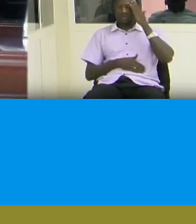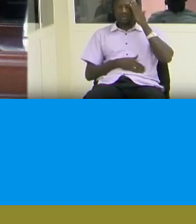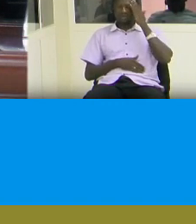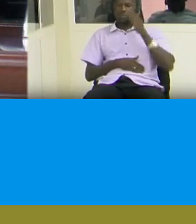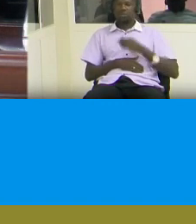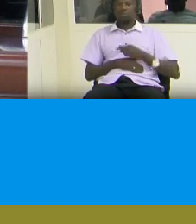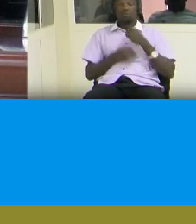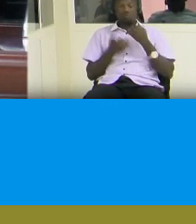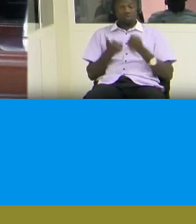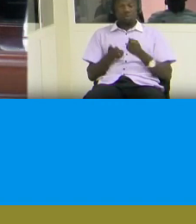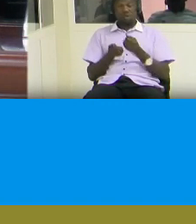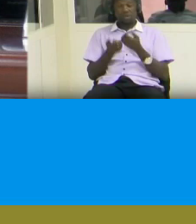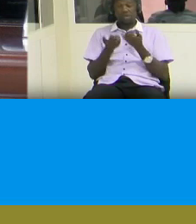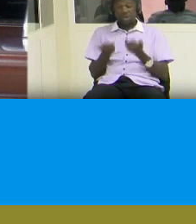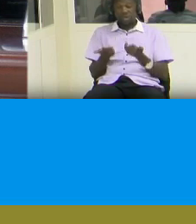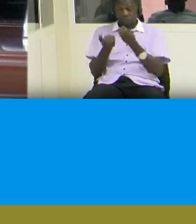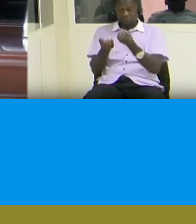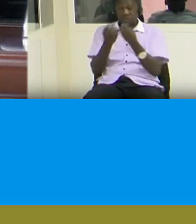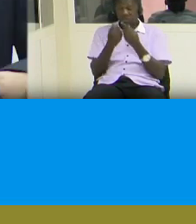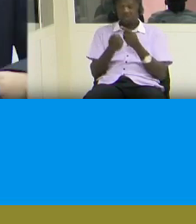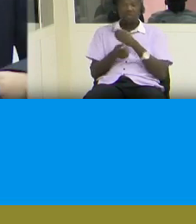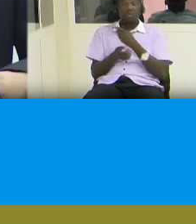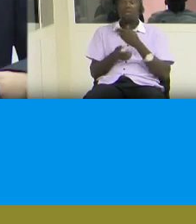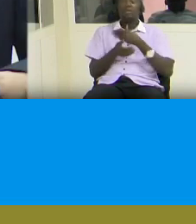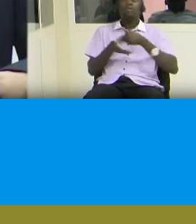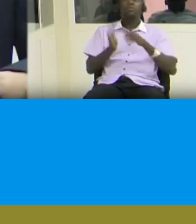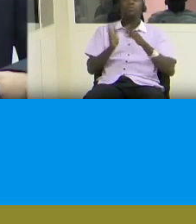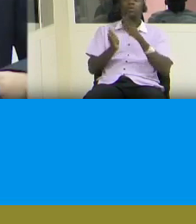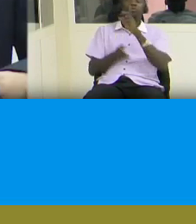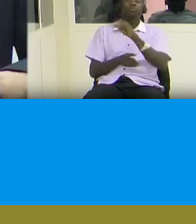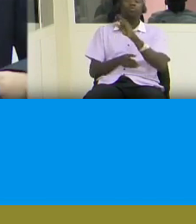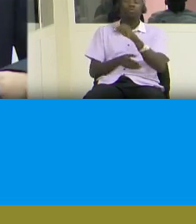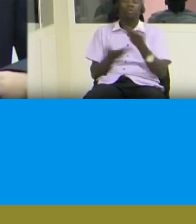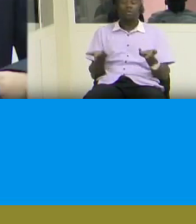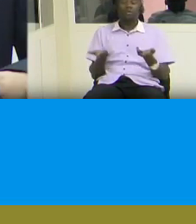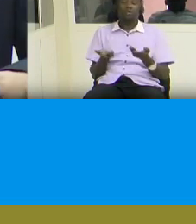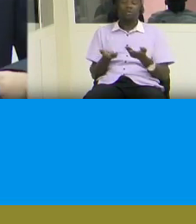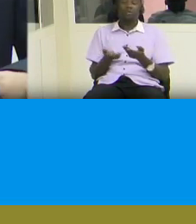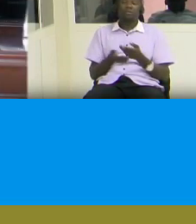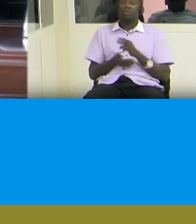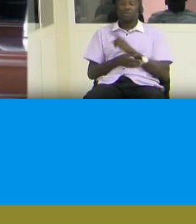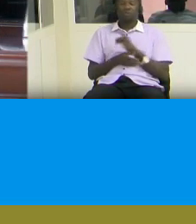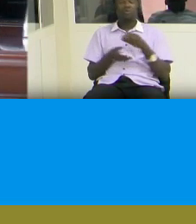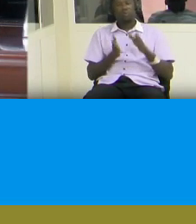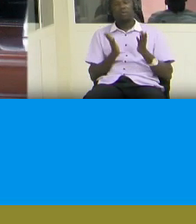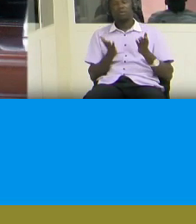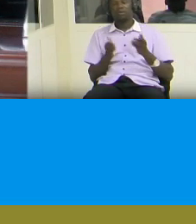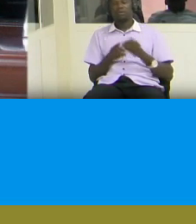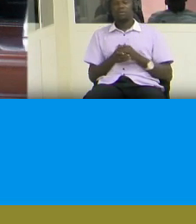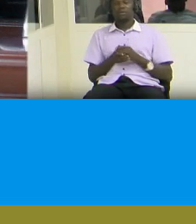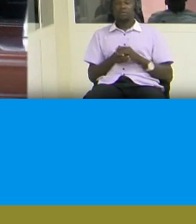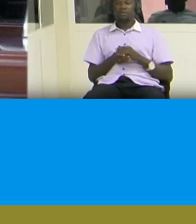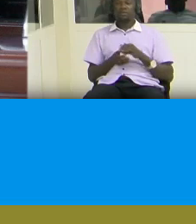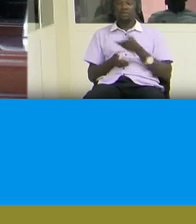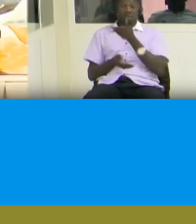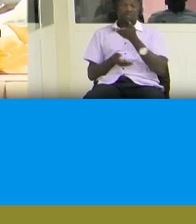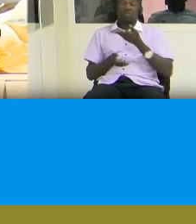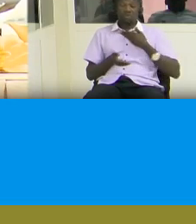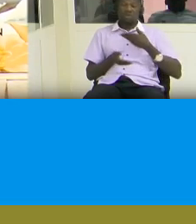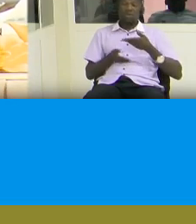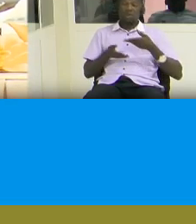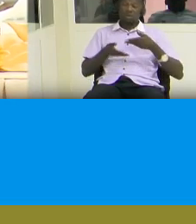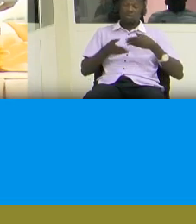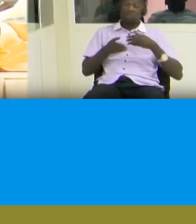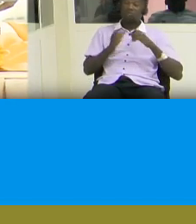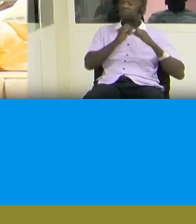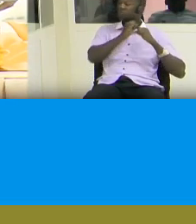not how it was that is correct it was not like that there was a culture of torture in the gambia National Army